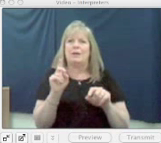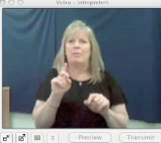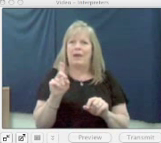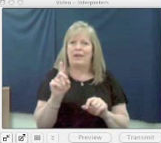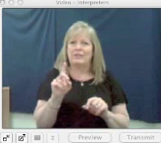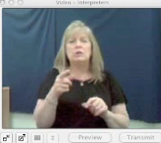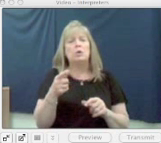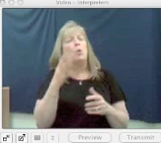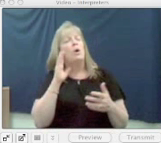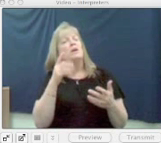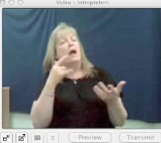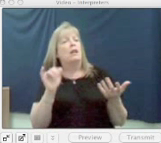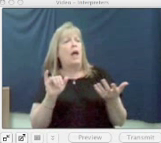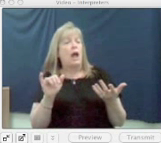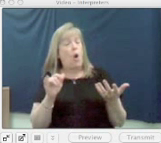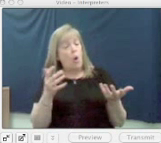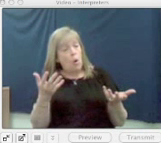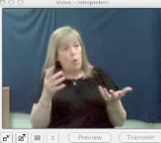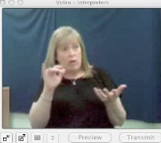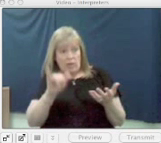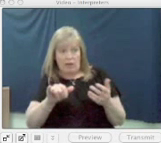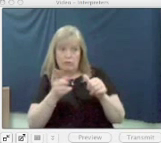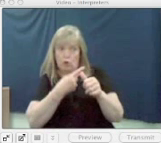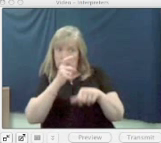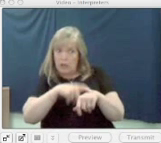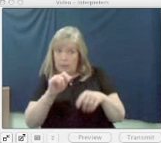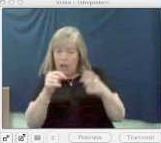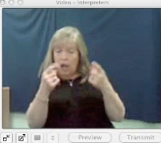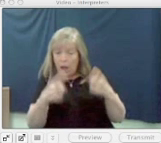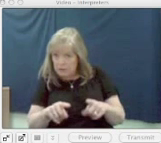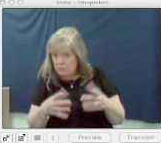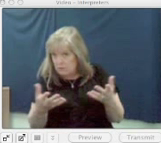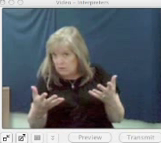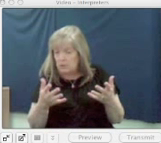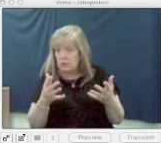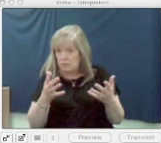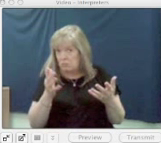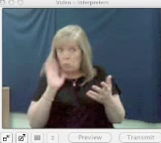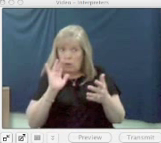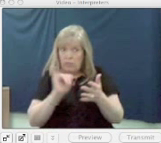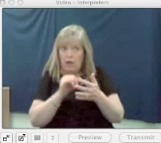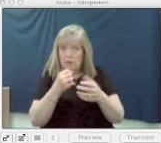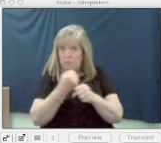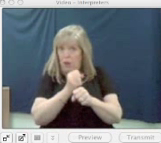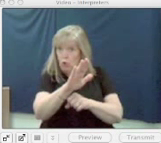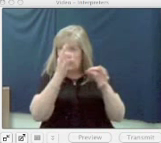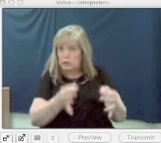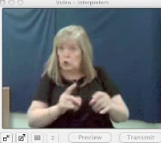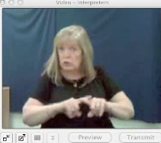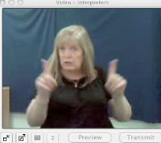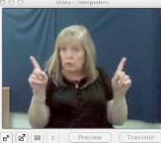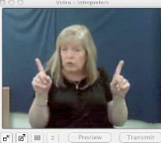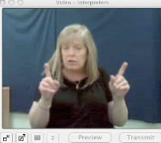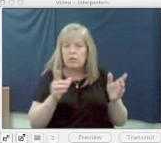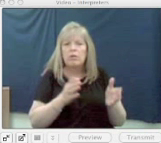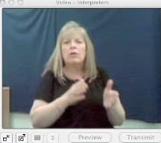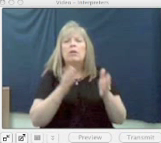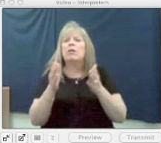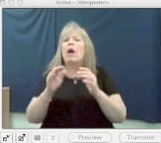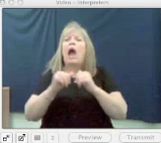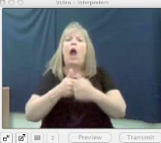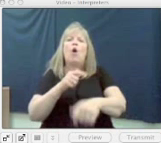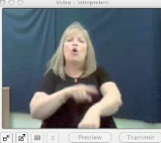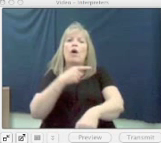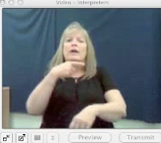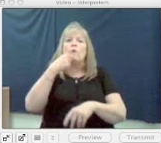on if this is the first time it's happened. Would that make a different decision? How long the hearing person is standing